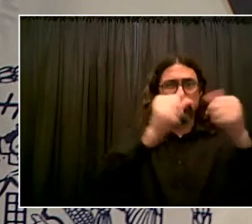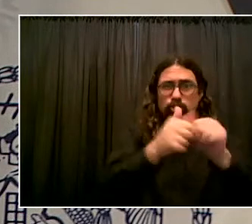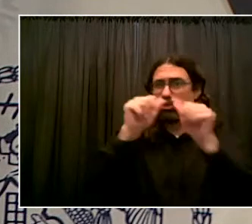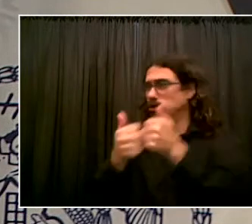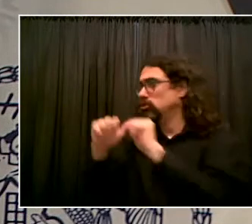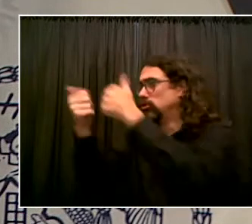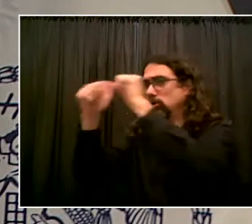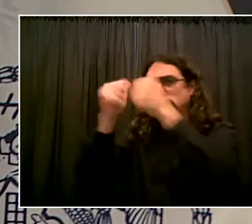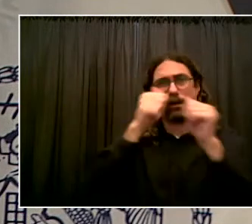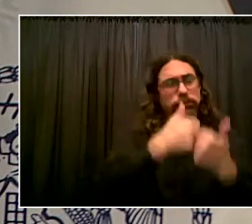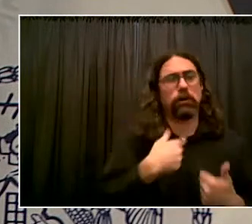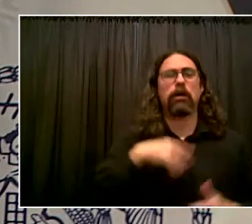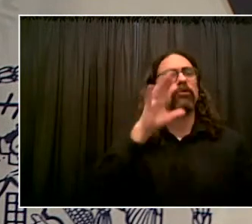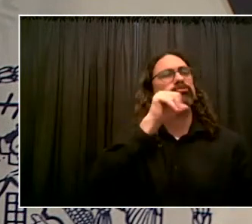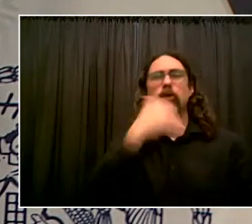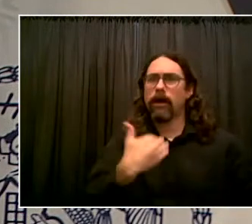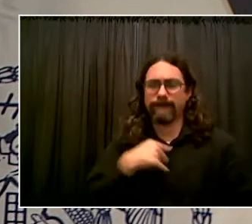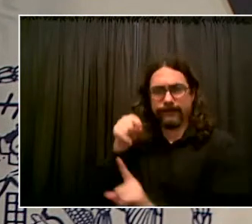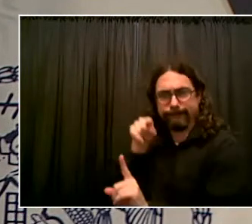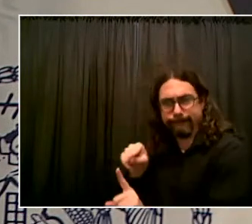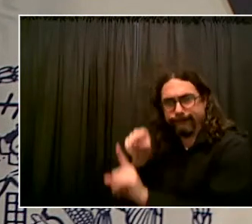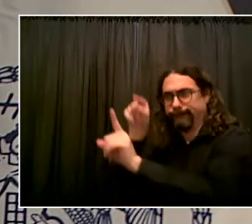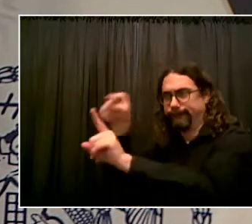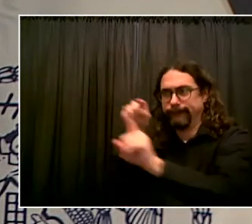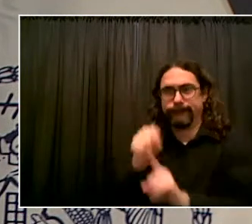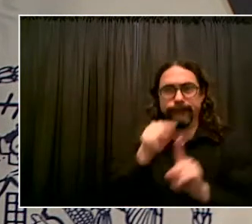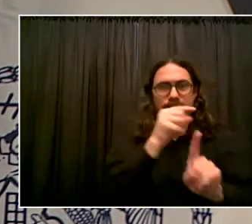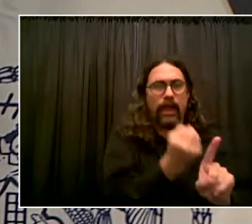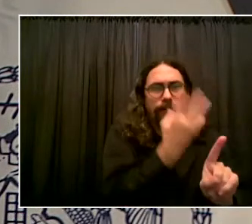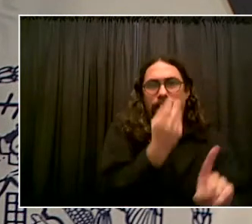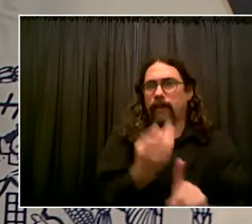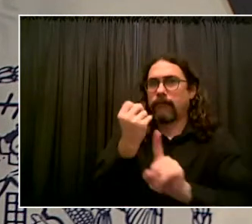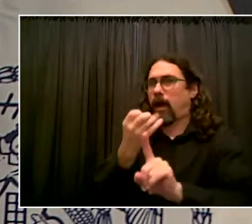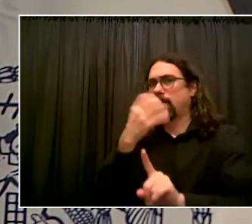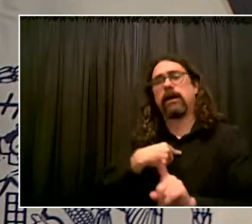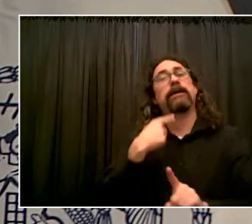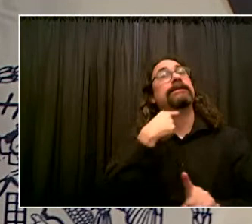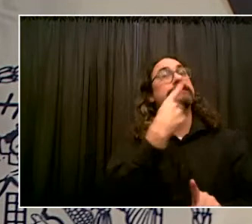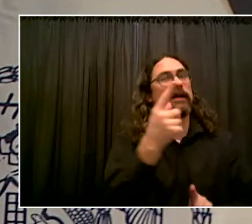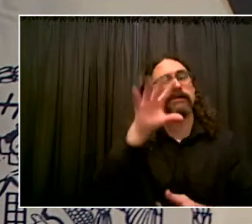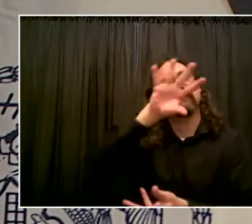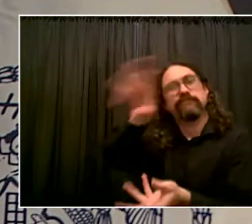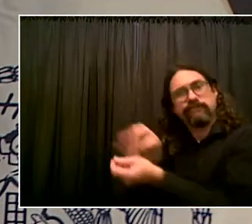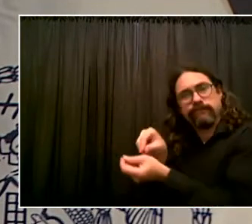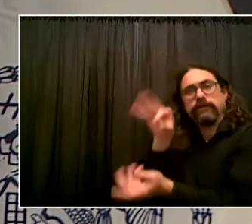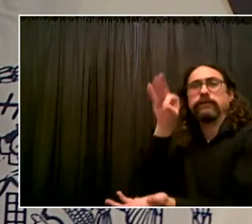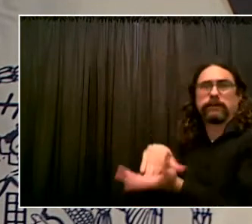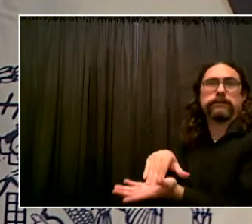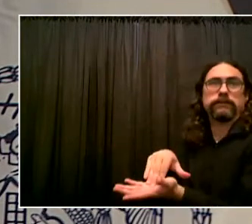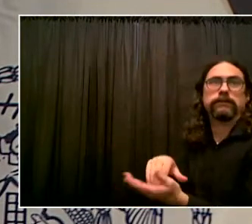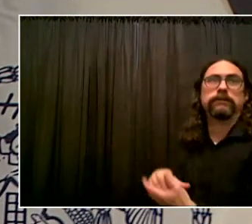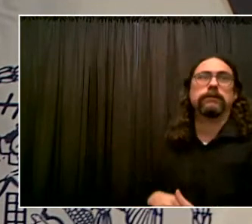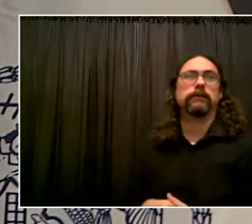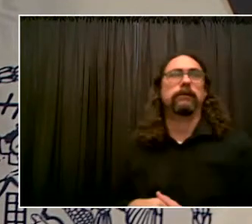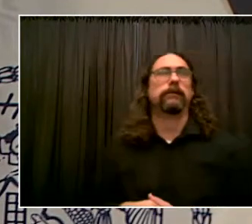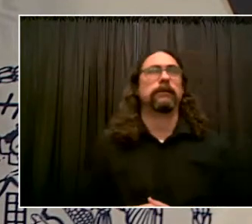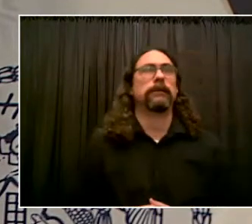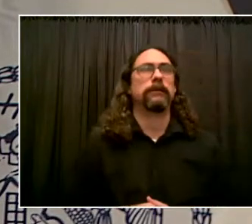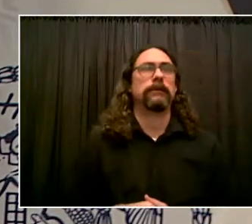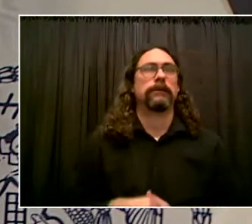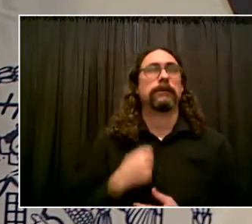union leaderships. Now, I want to emphasize a number of union leaders in the agencies that were affected by this new